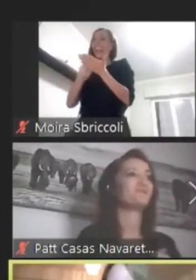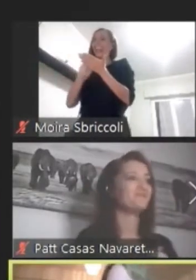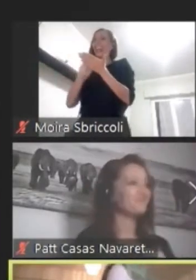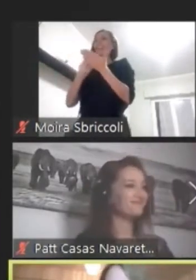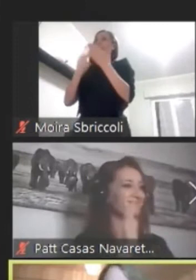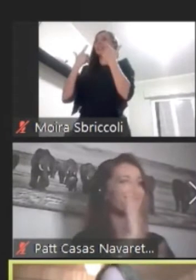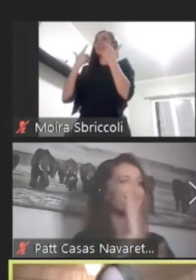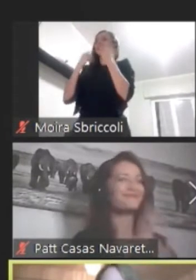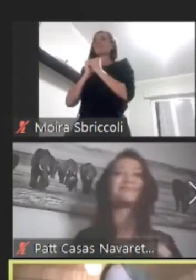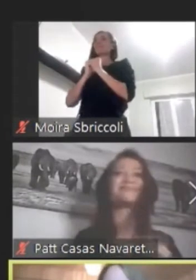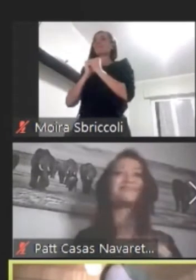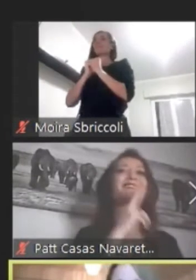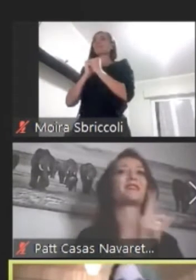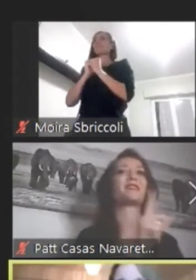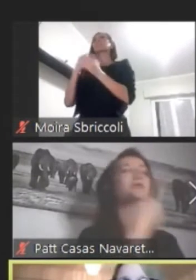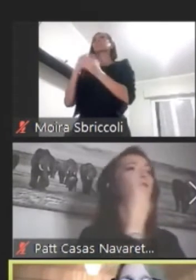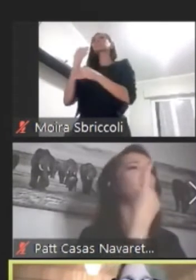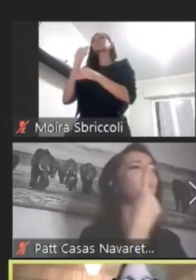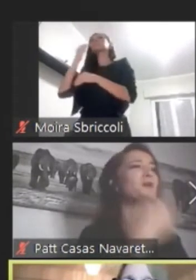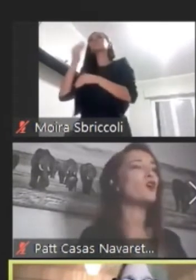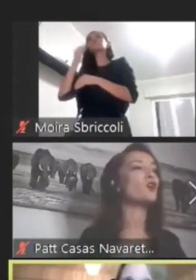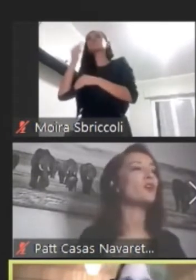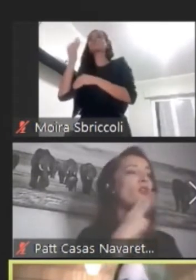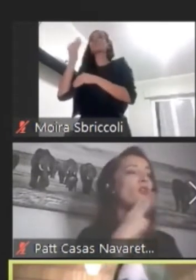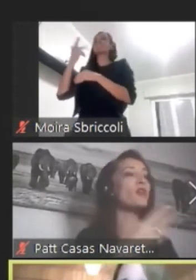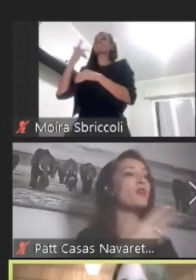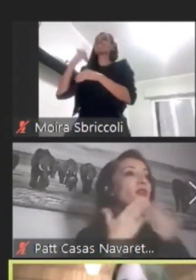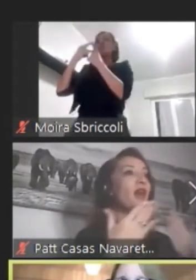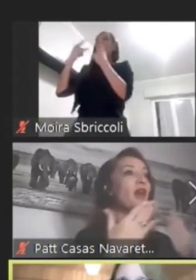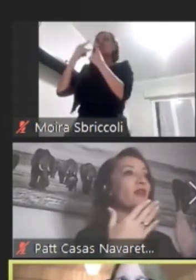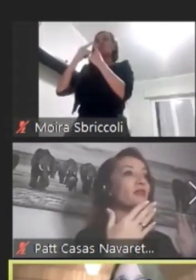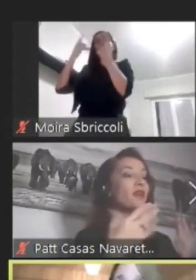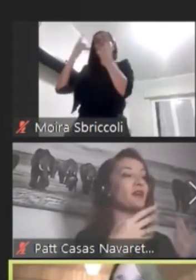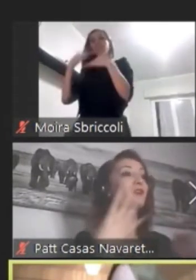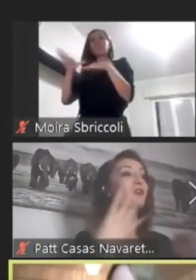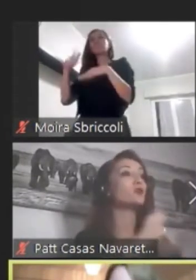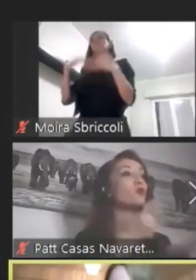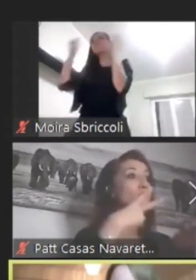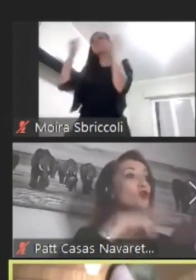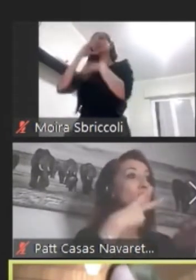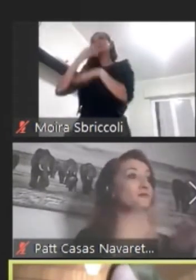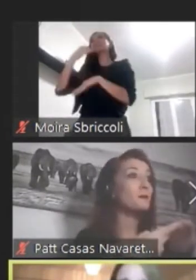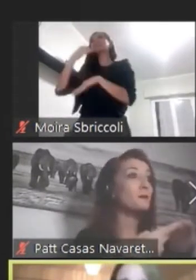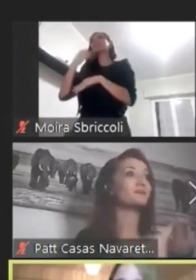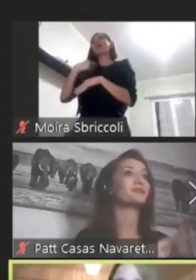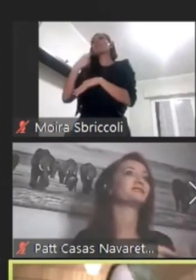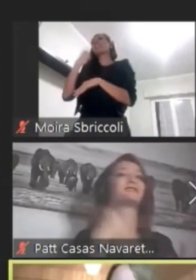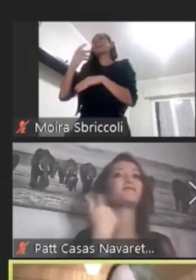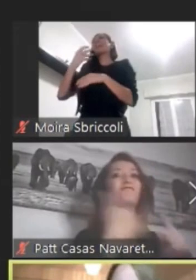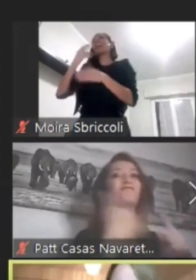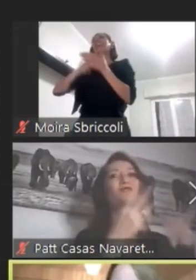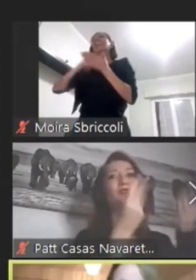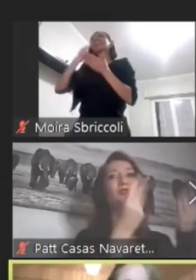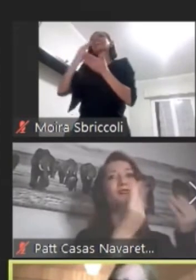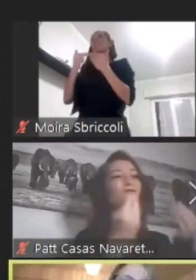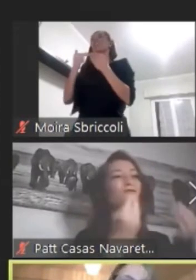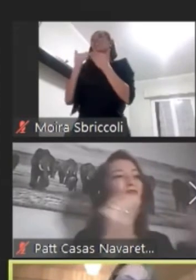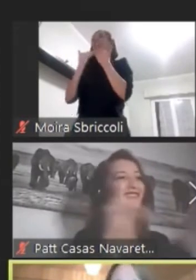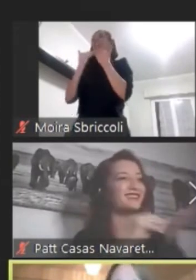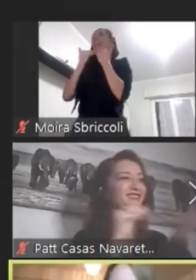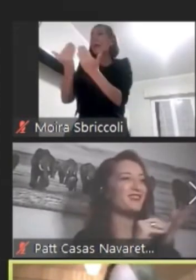of the webinar. So, interpreters, thank you so much. You do a wonderful job and you make me